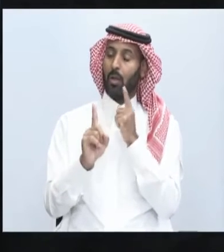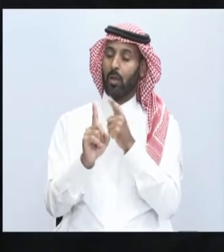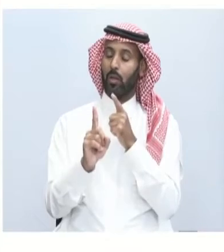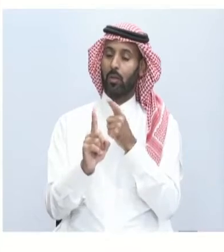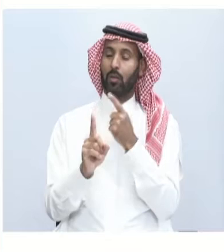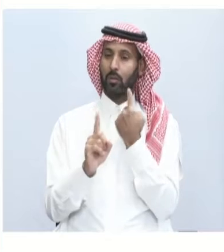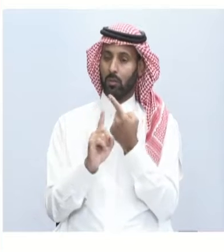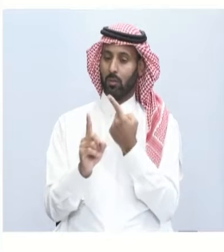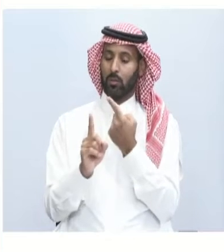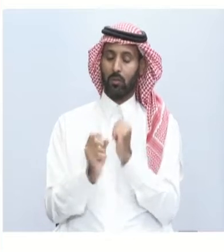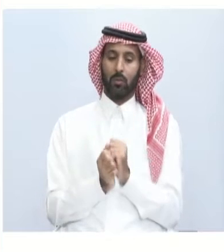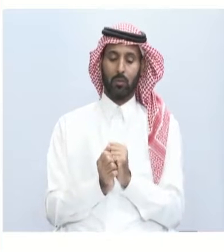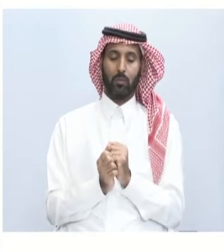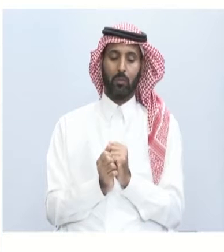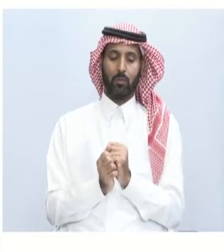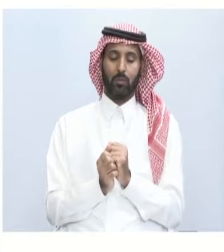say.